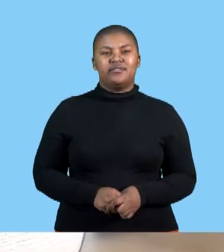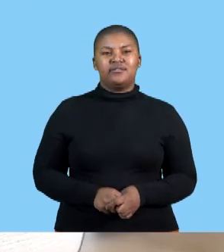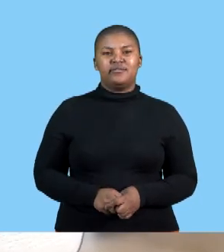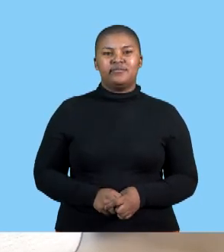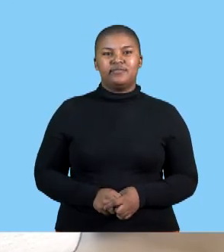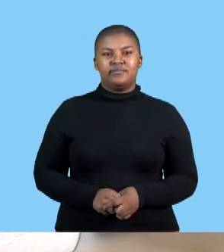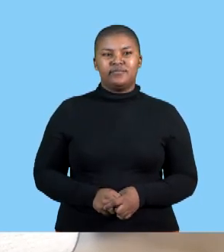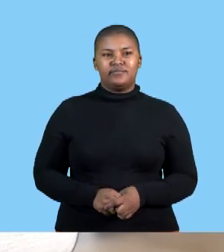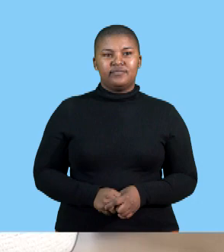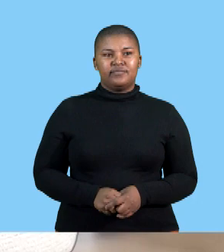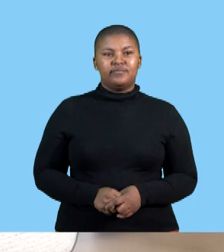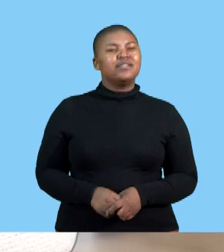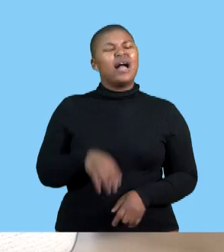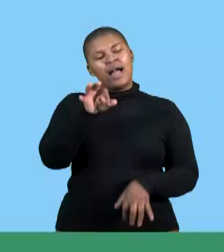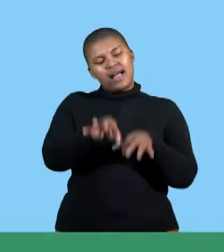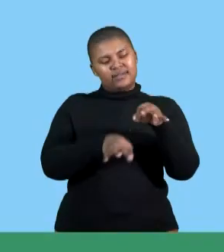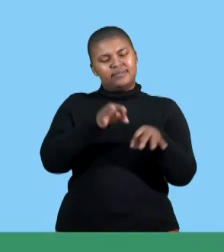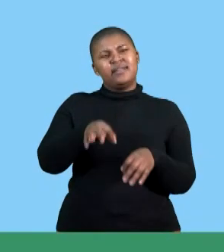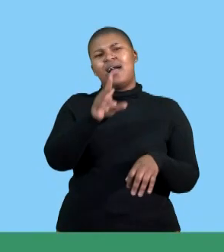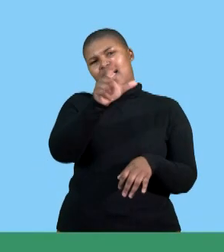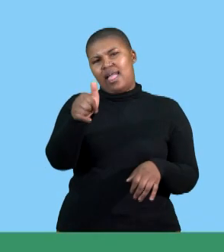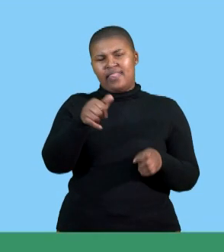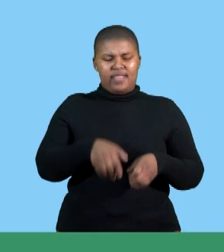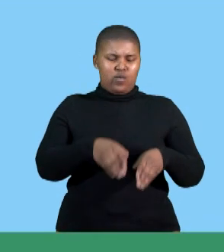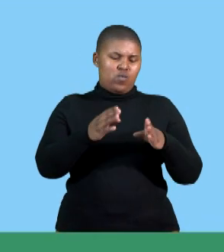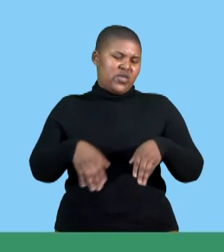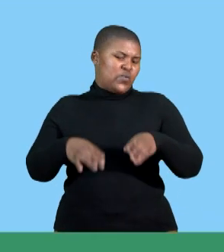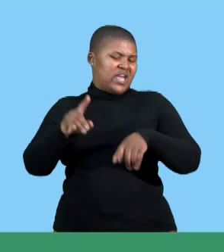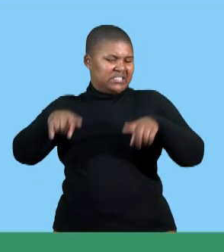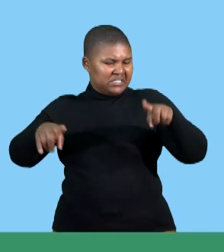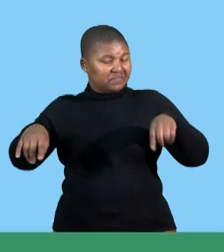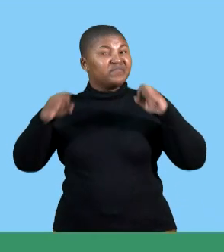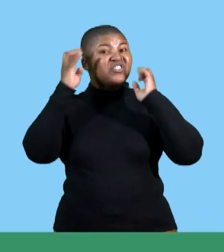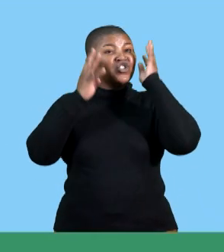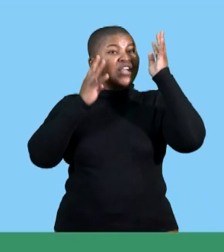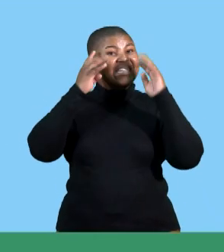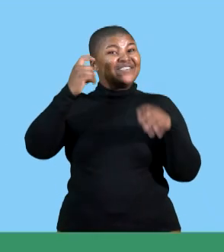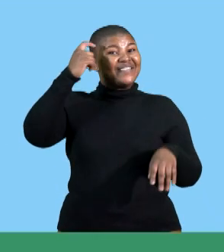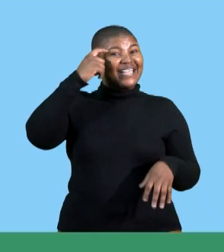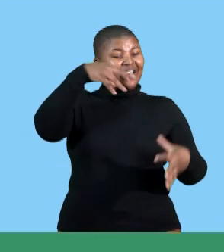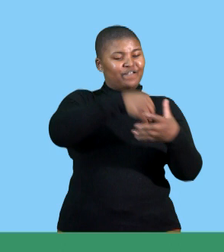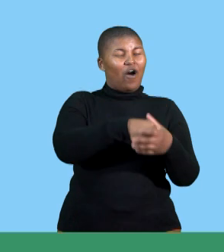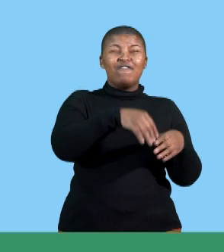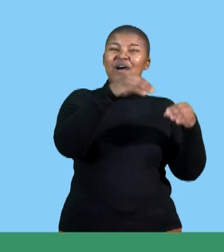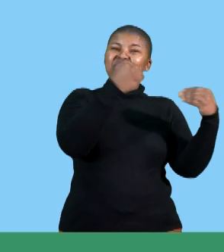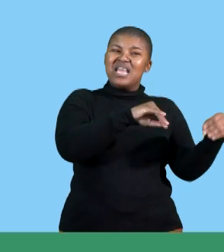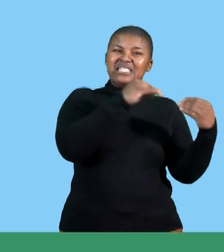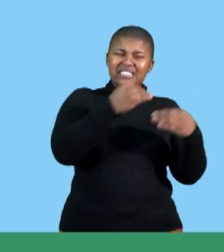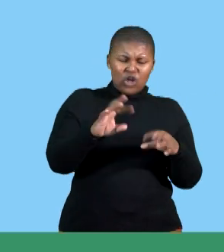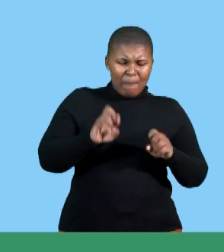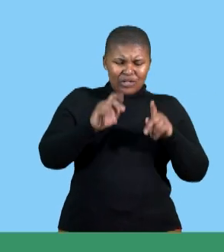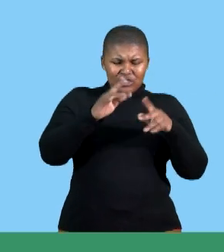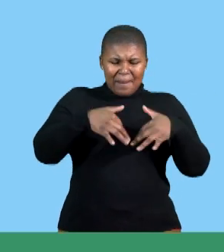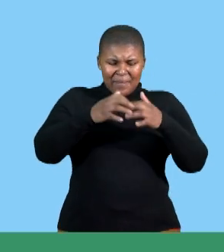question. Right, explain other ways in which businesses can use creative thinking to